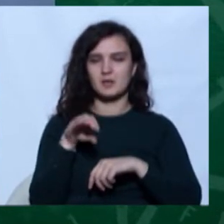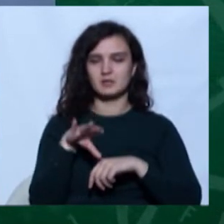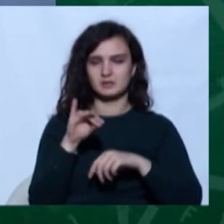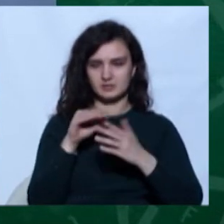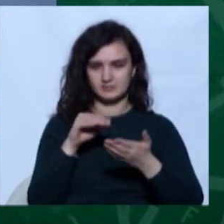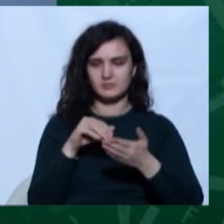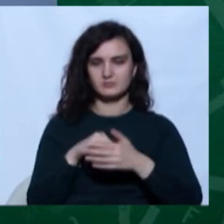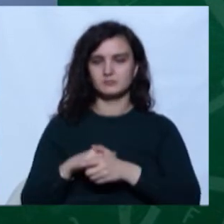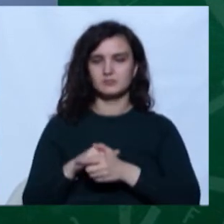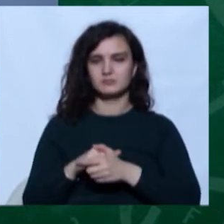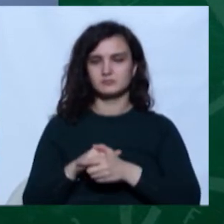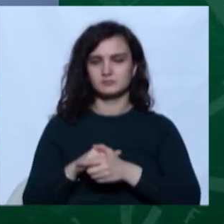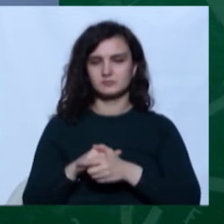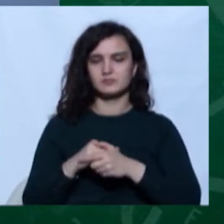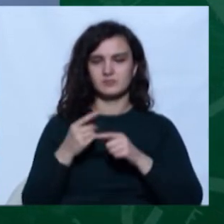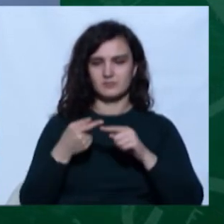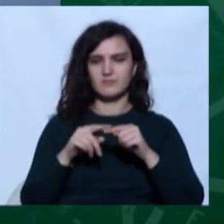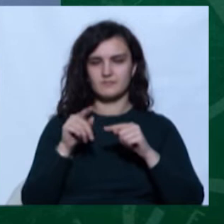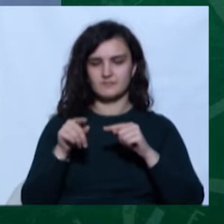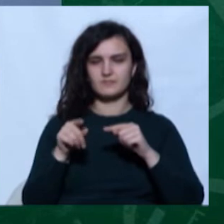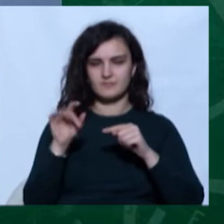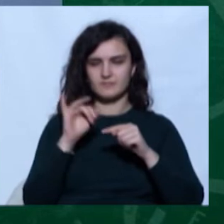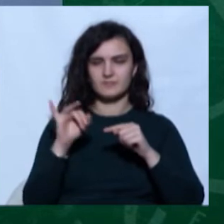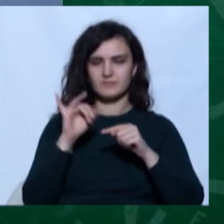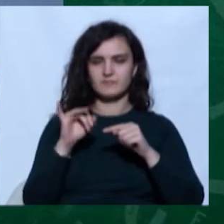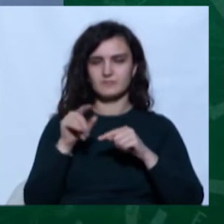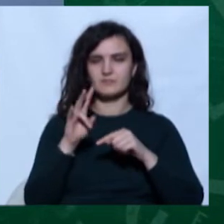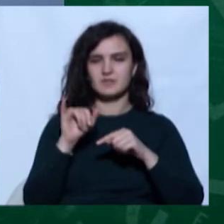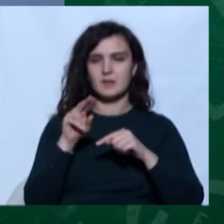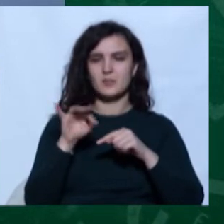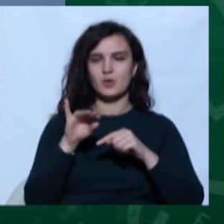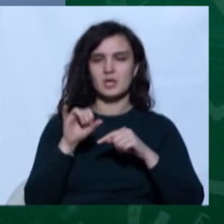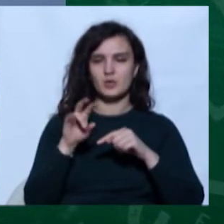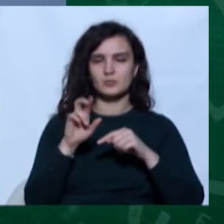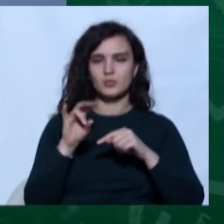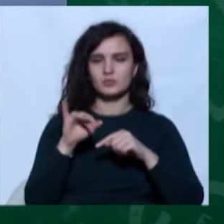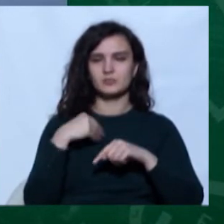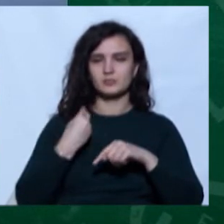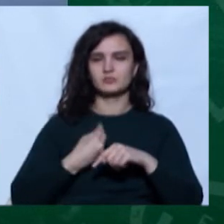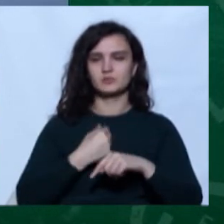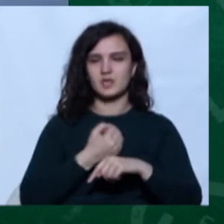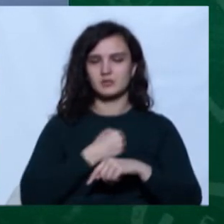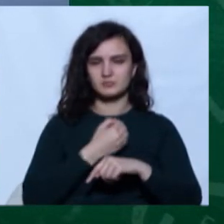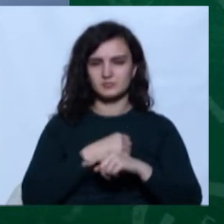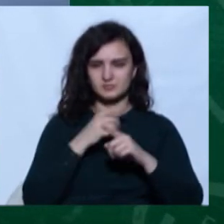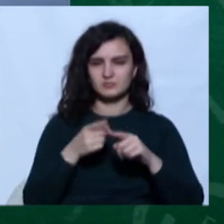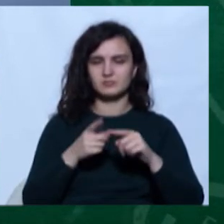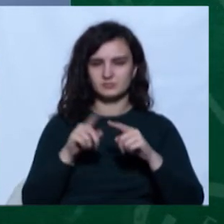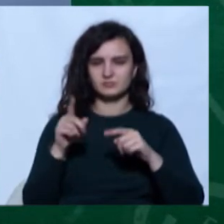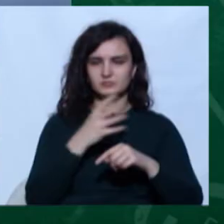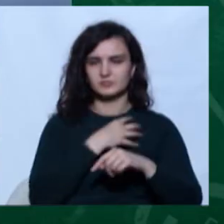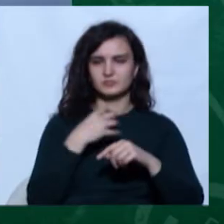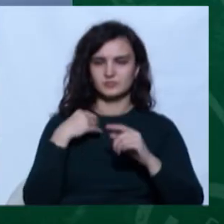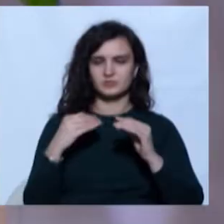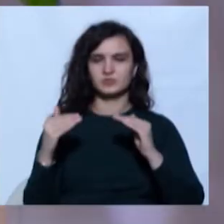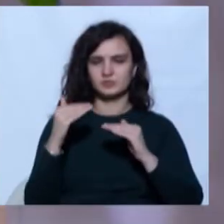here. This, obviously, if you know the history of Napoleon, he was a soldier in the French army, rose through the ranks and achieved a